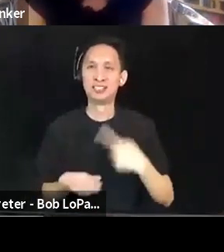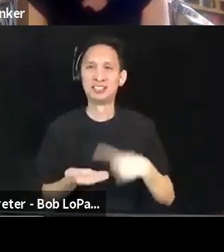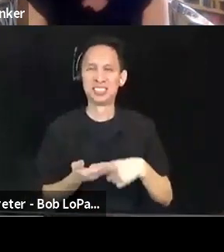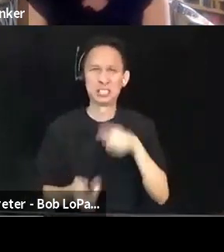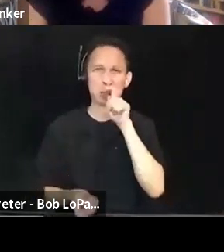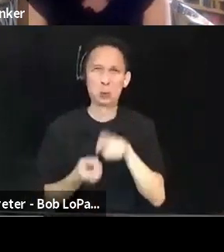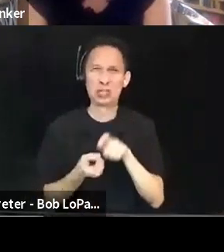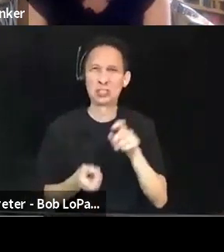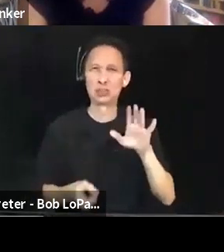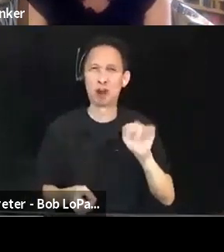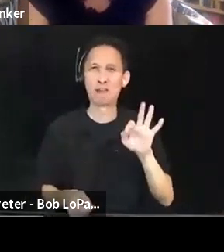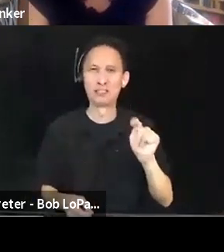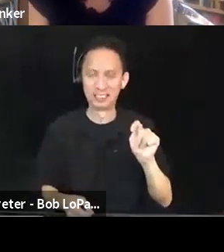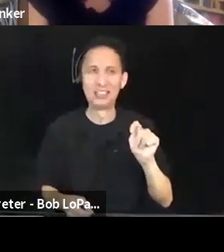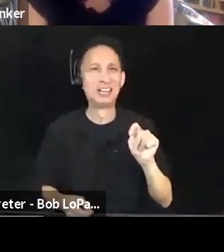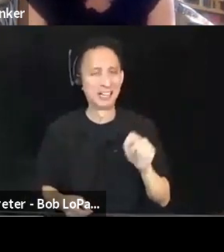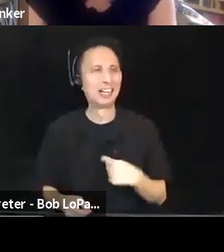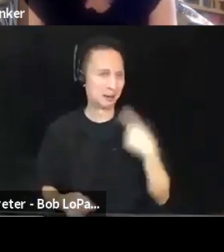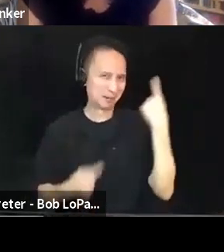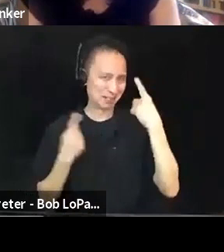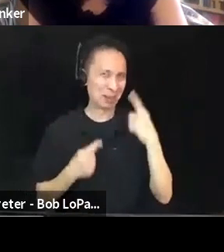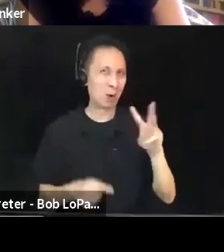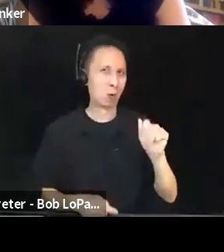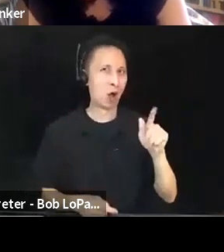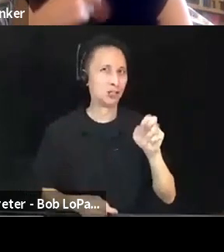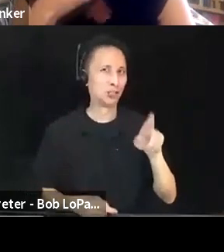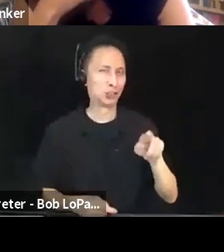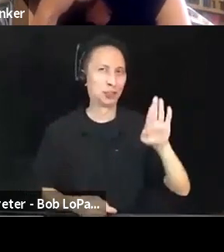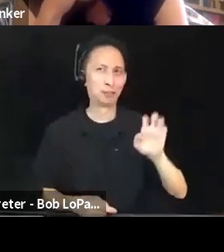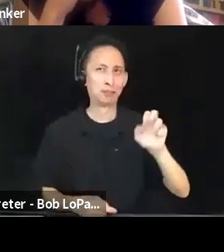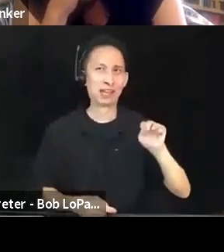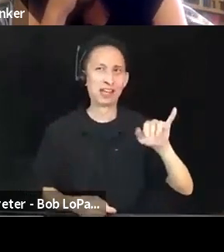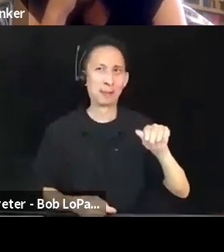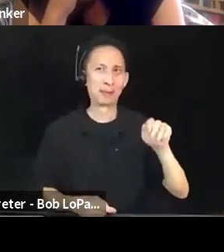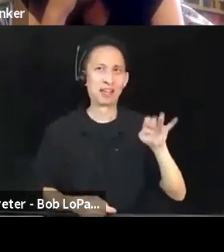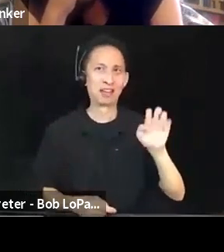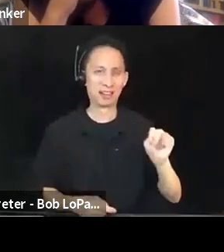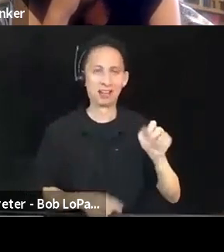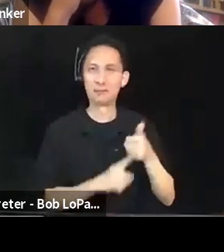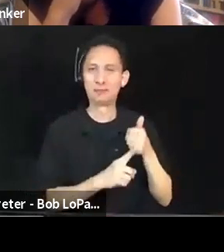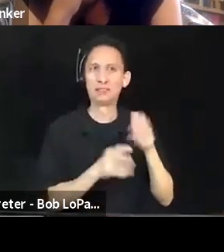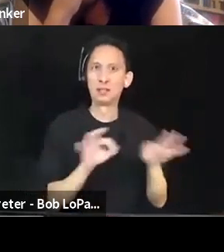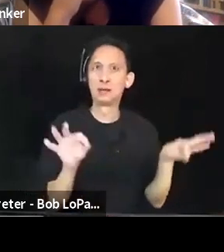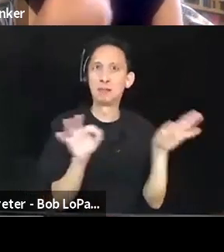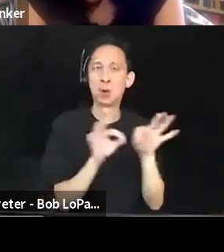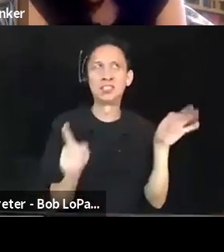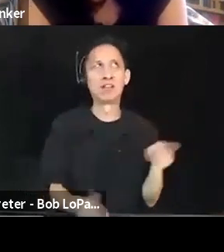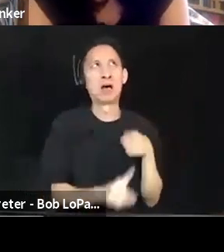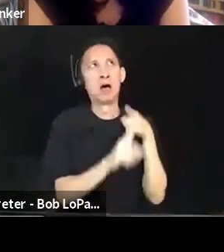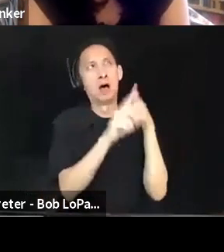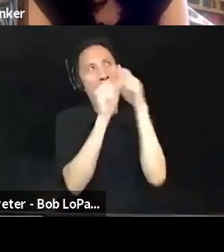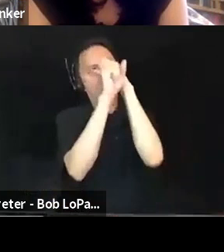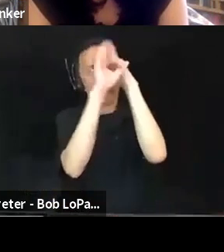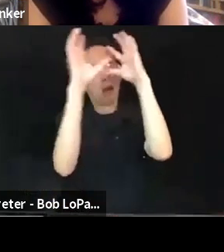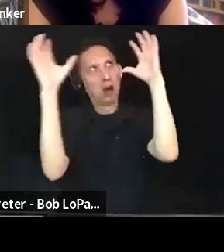couldn't help thinking of the work of Walter Benjamin and the importance of the mythical and how the mythical plays this